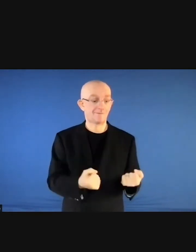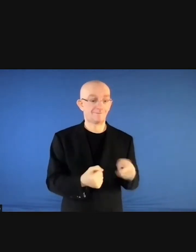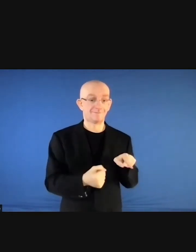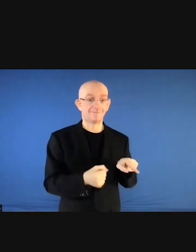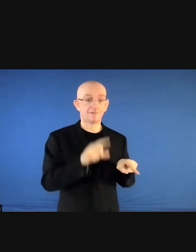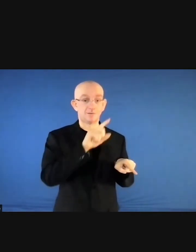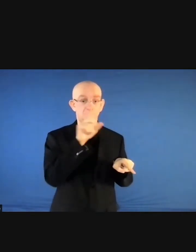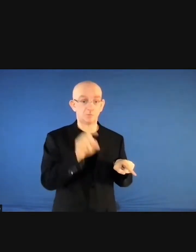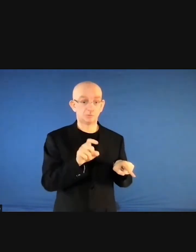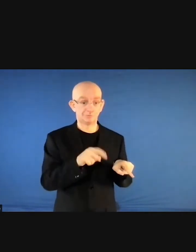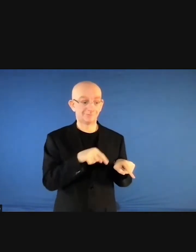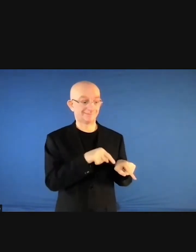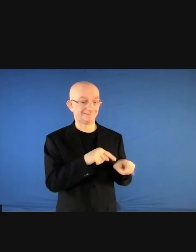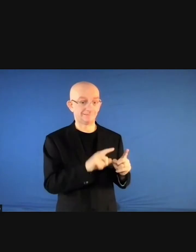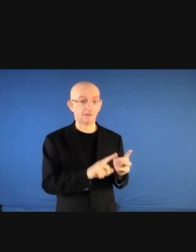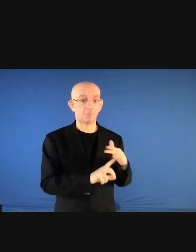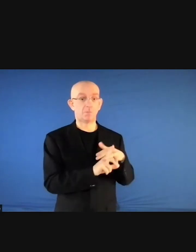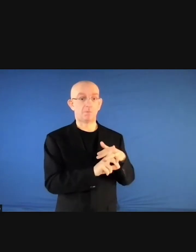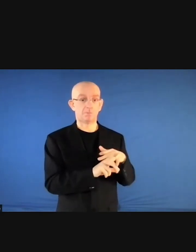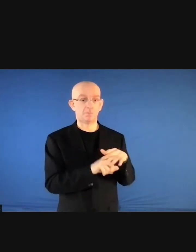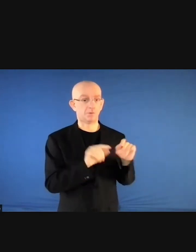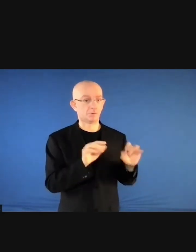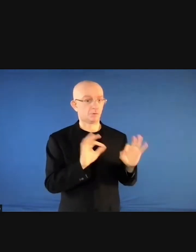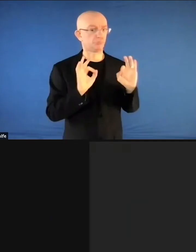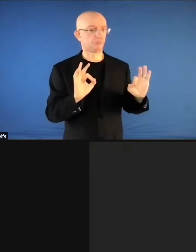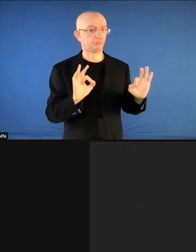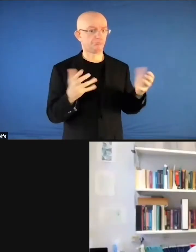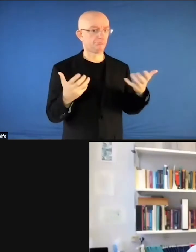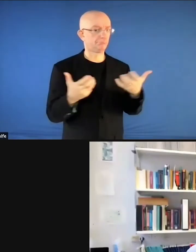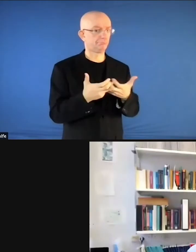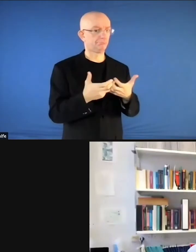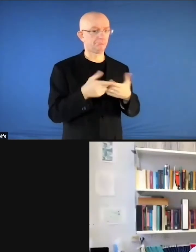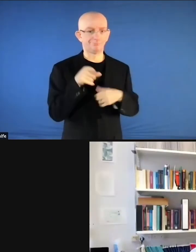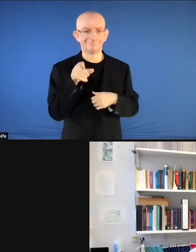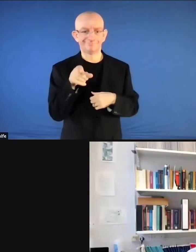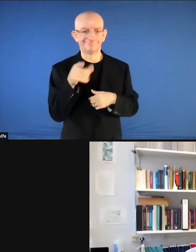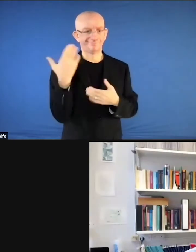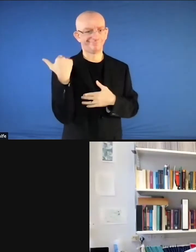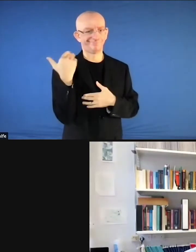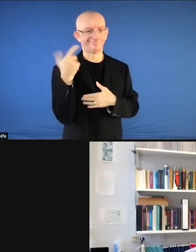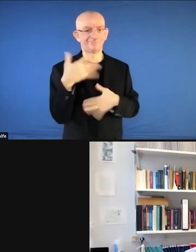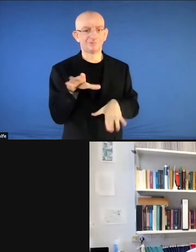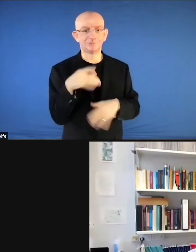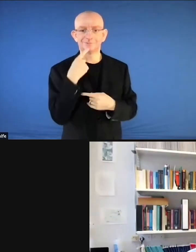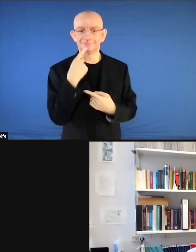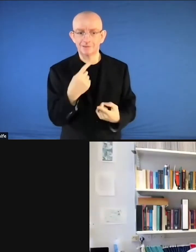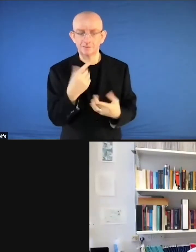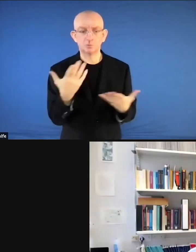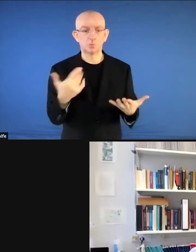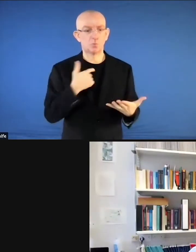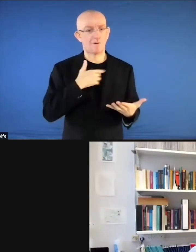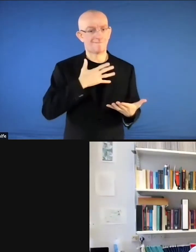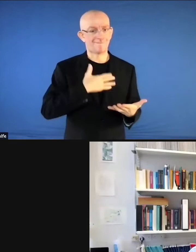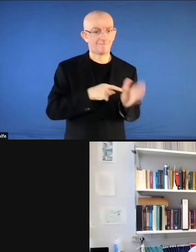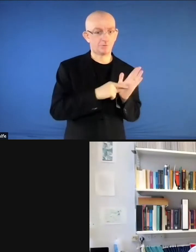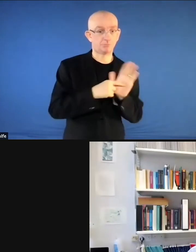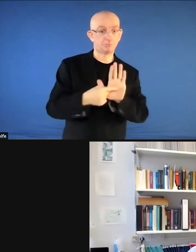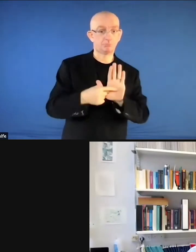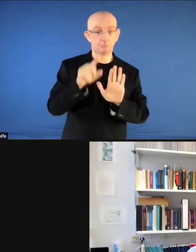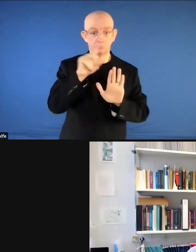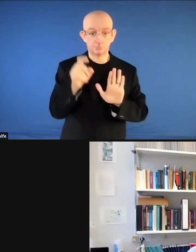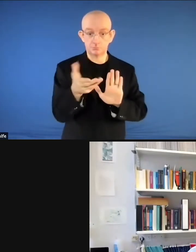really nicely on your remarks there. So I'd like to pose it now back to you. This is a question from Faten, who